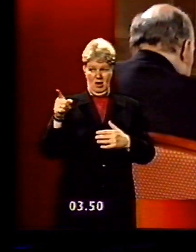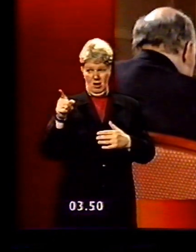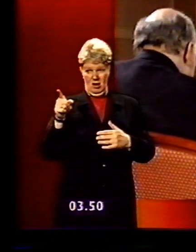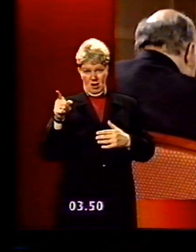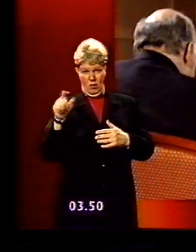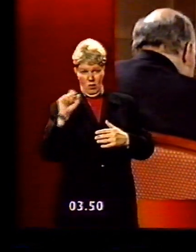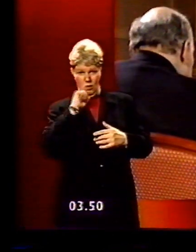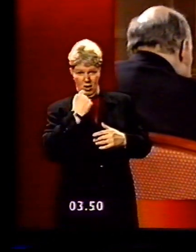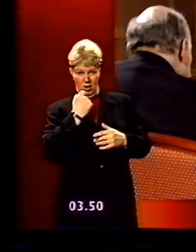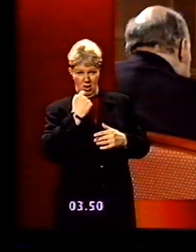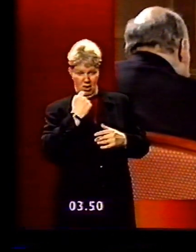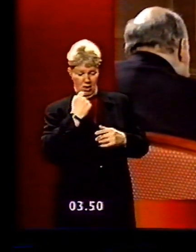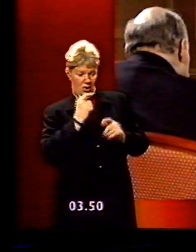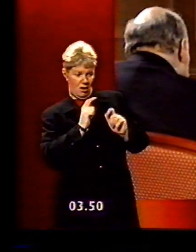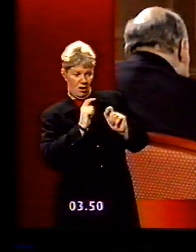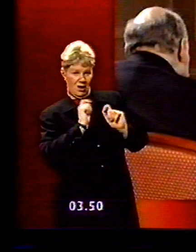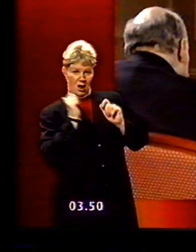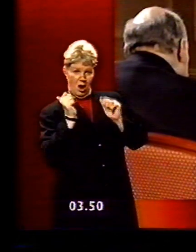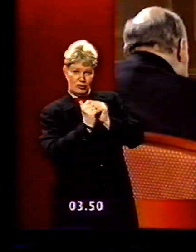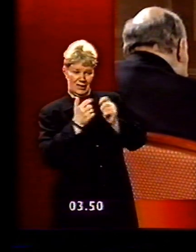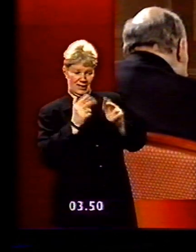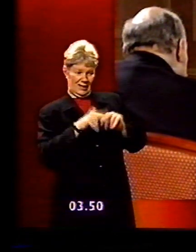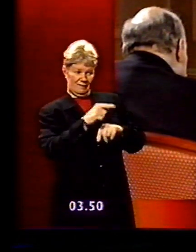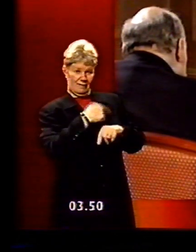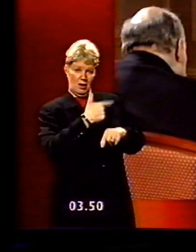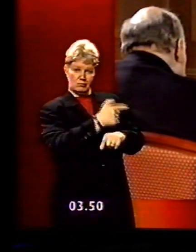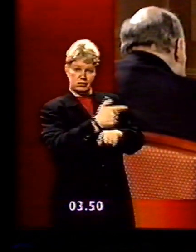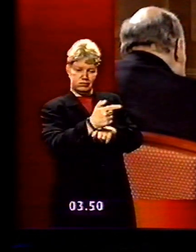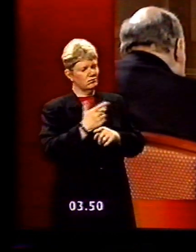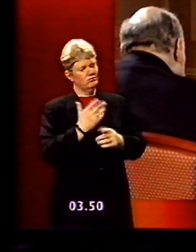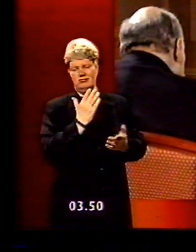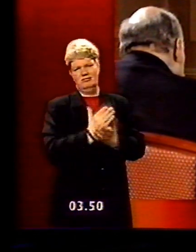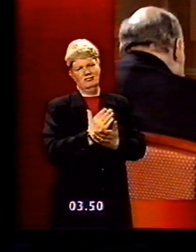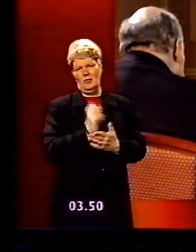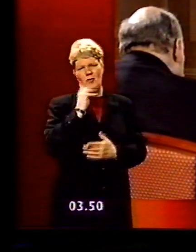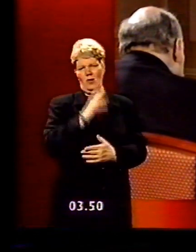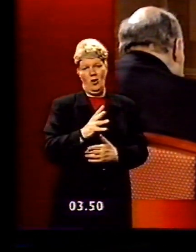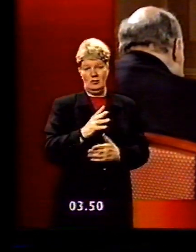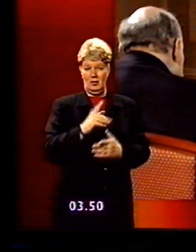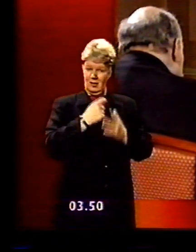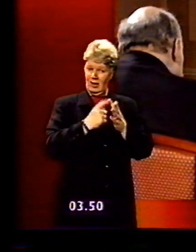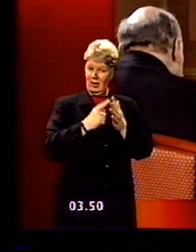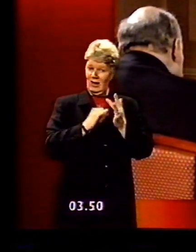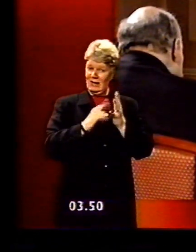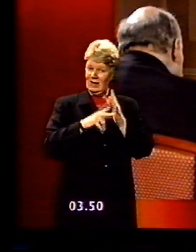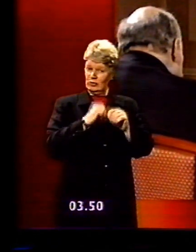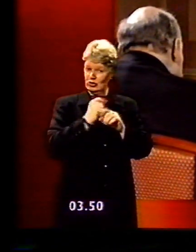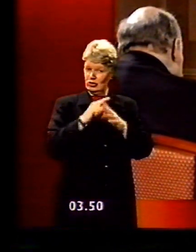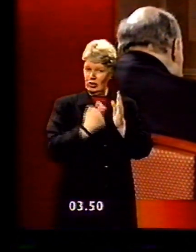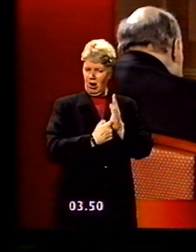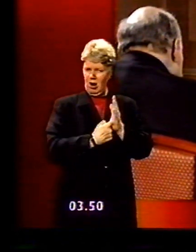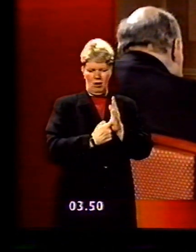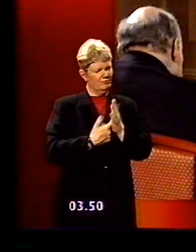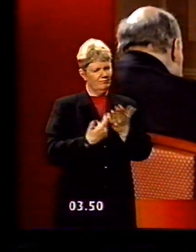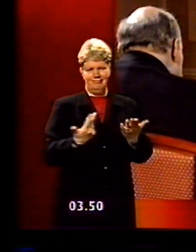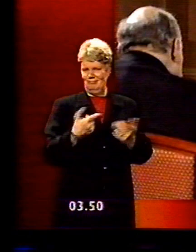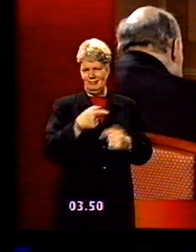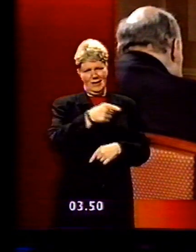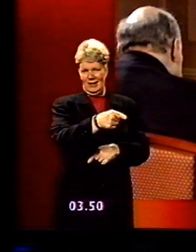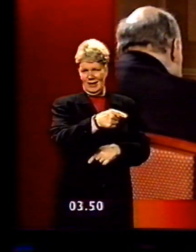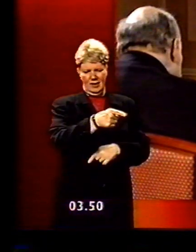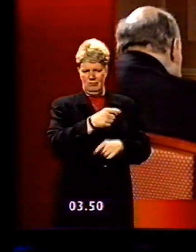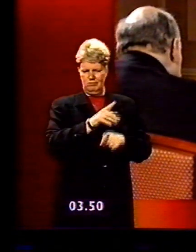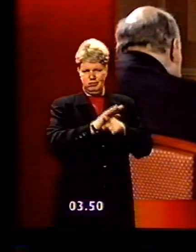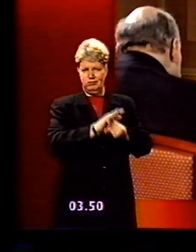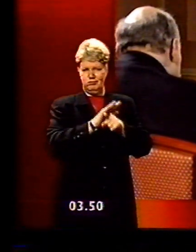time, that recognition would not have been forthcoming. I'm certain of it. And since Kissinger and Nixon had been pushing so hard for this event to